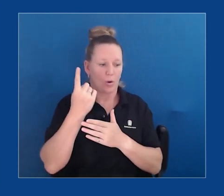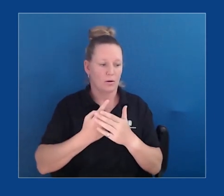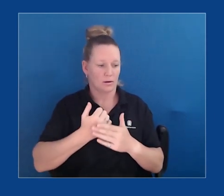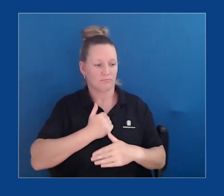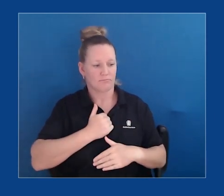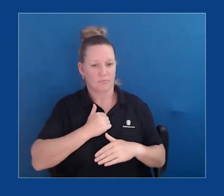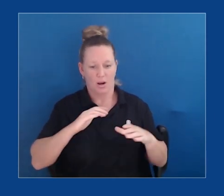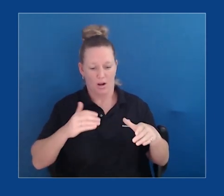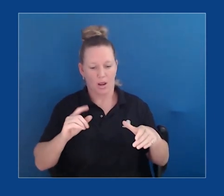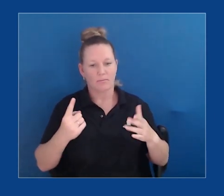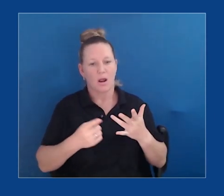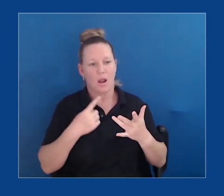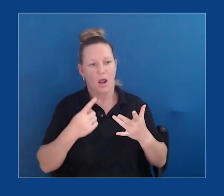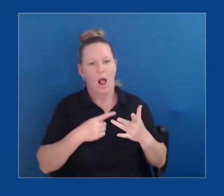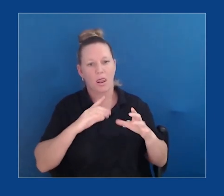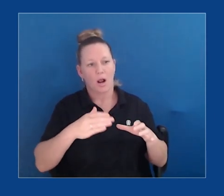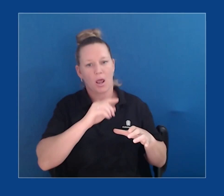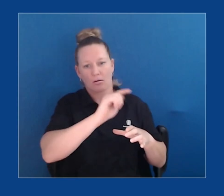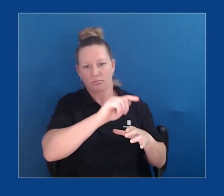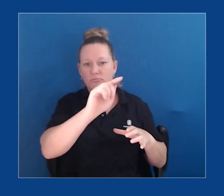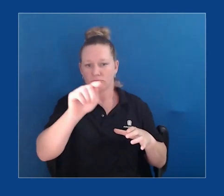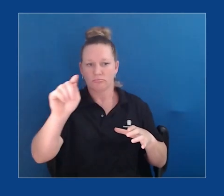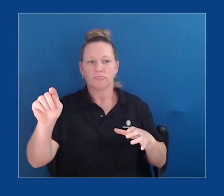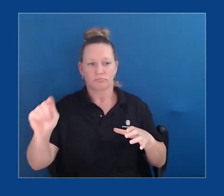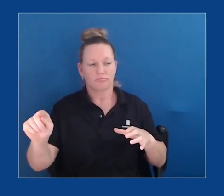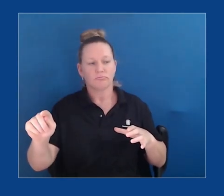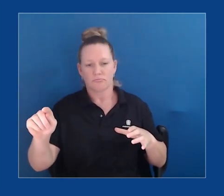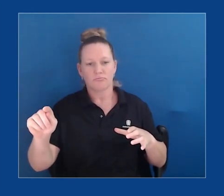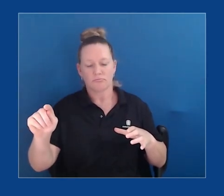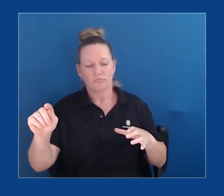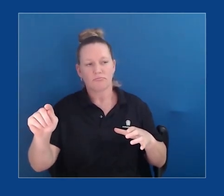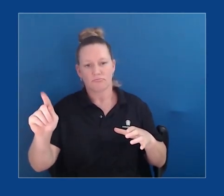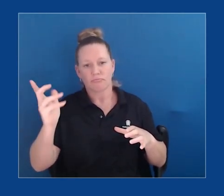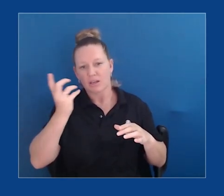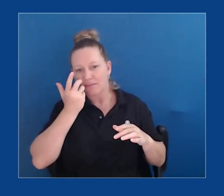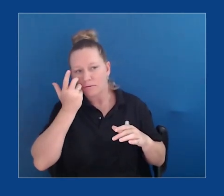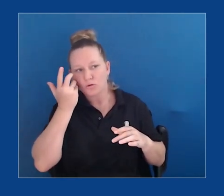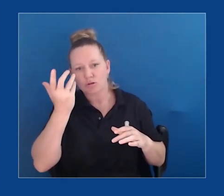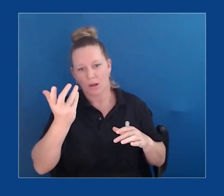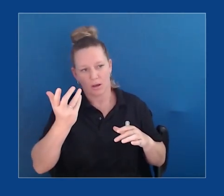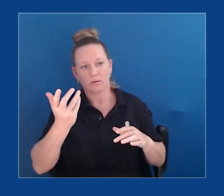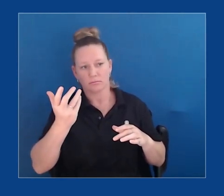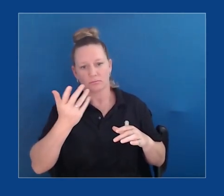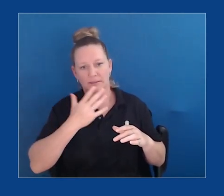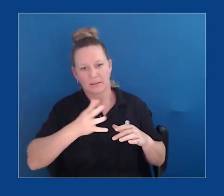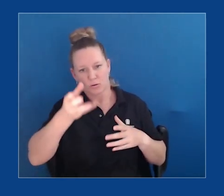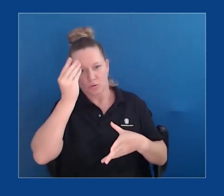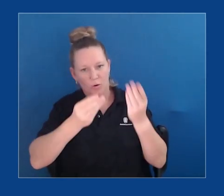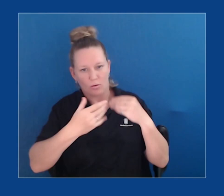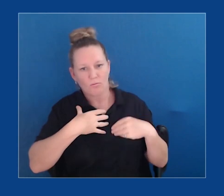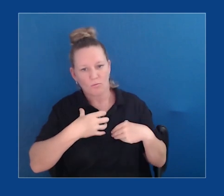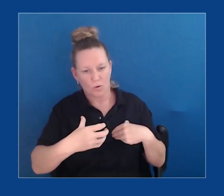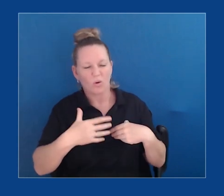There's more to come. And so I'd like to encourage them